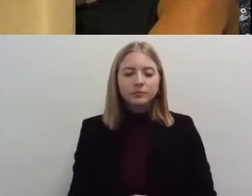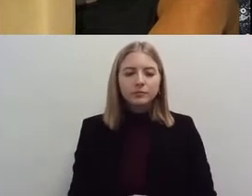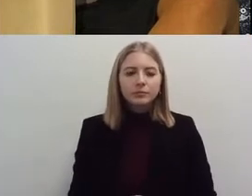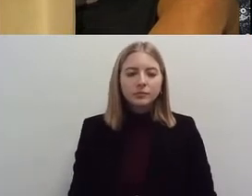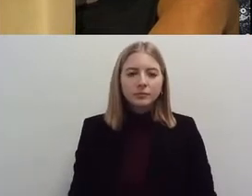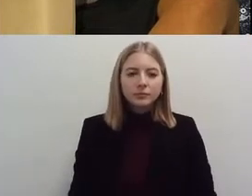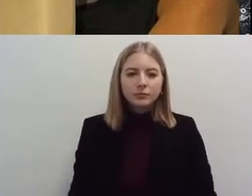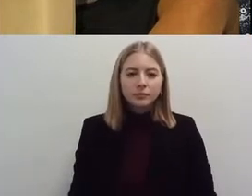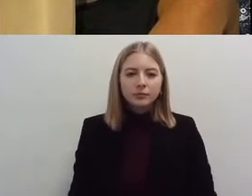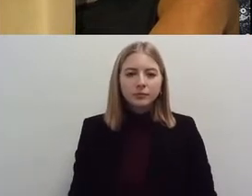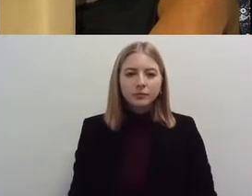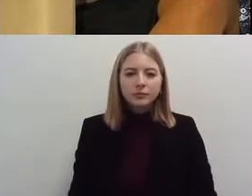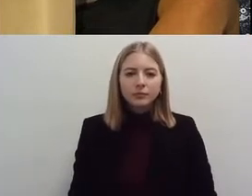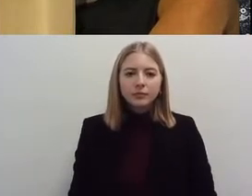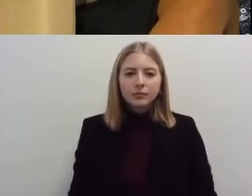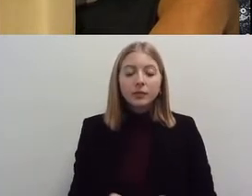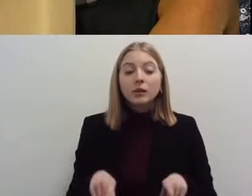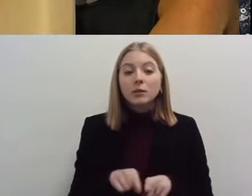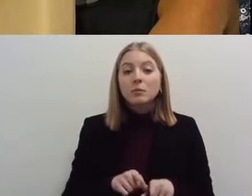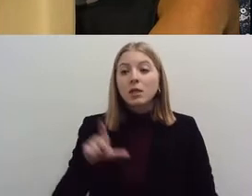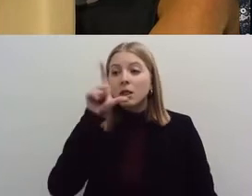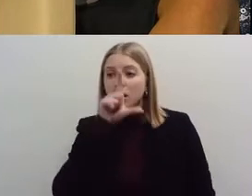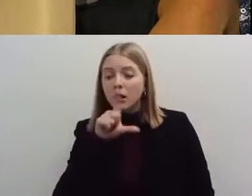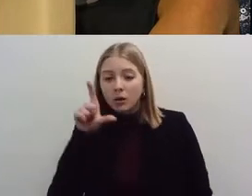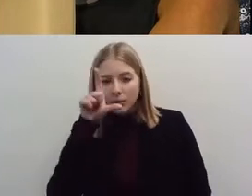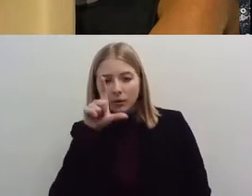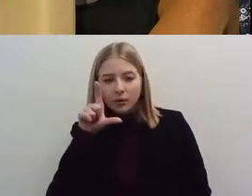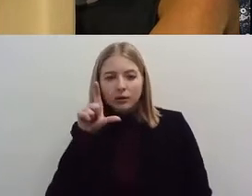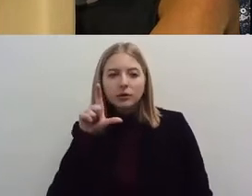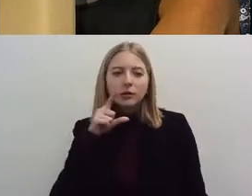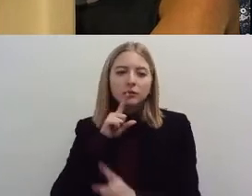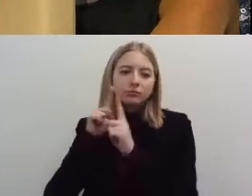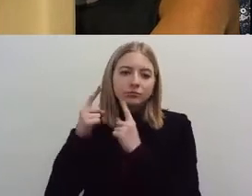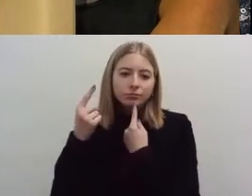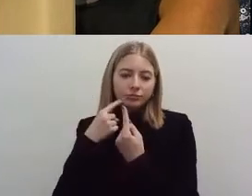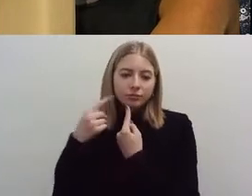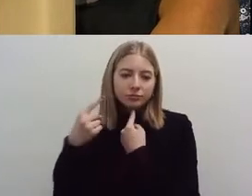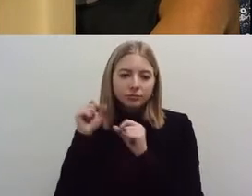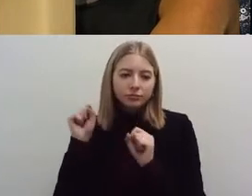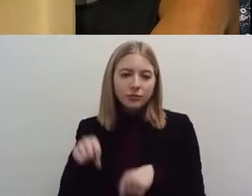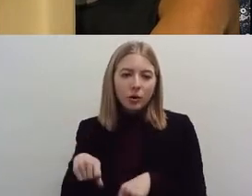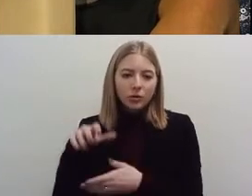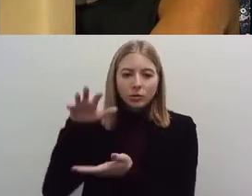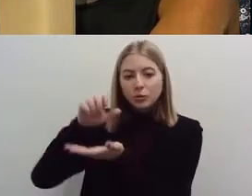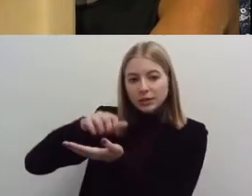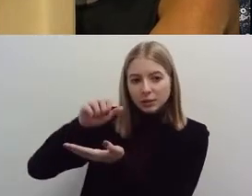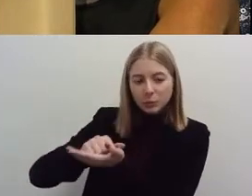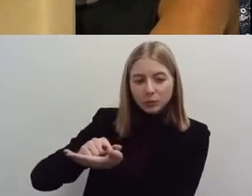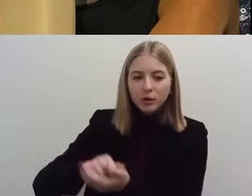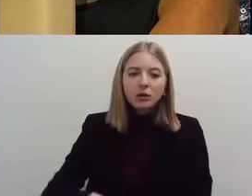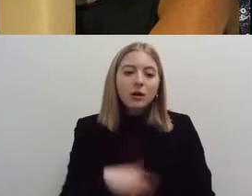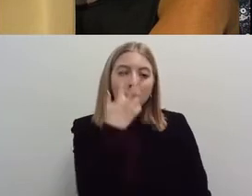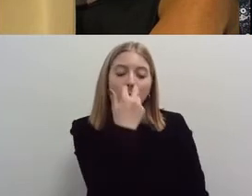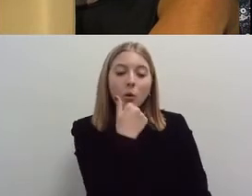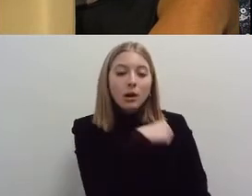our field of work. And when the teenage support persons are planning these outdoor activities, they keep